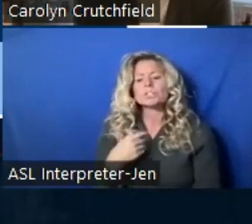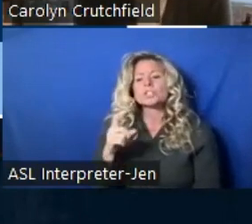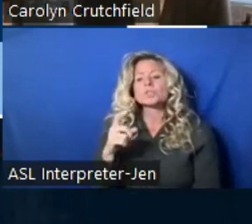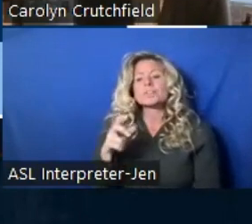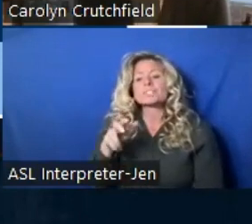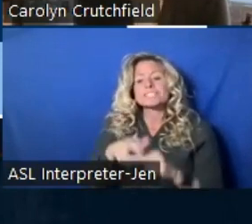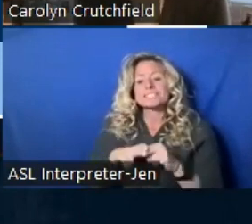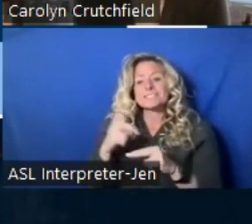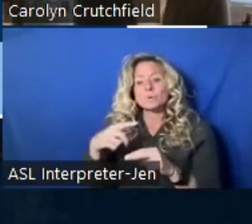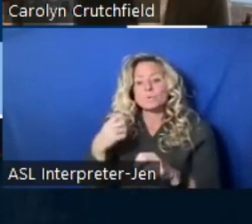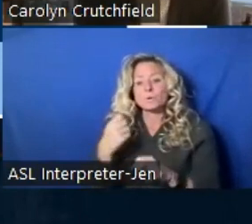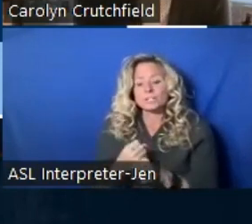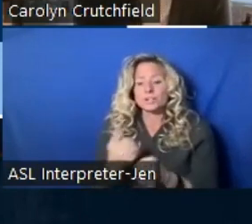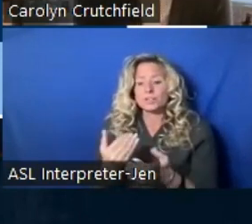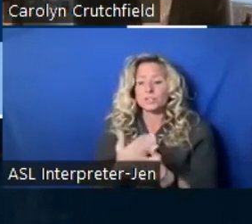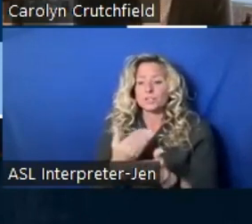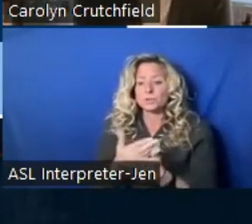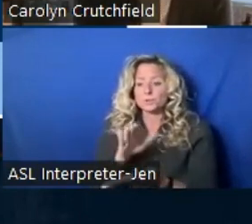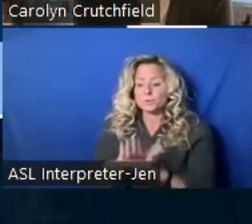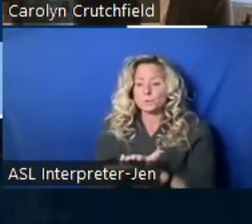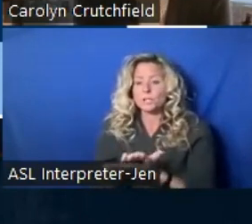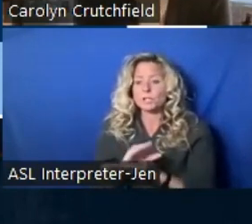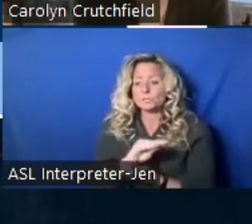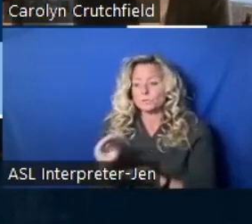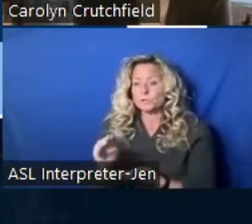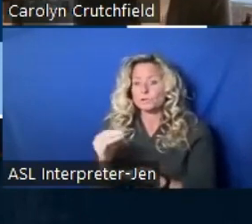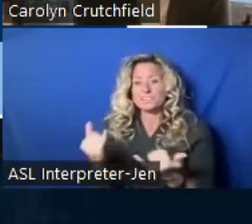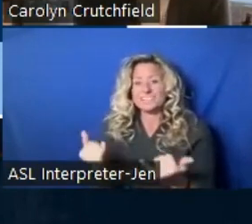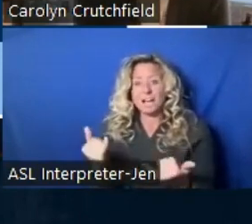out a year at the new school you moved to, and now you can play right